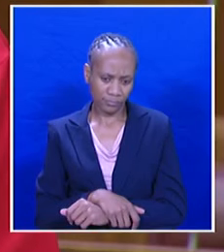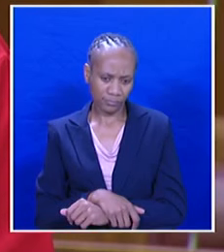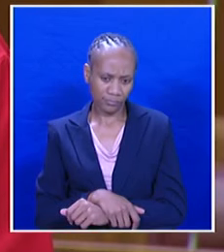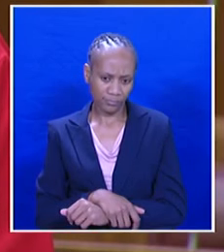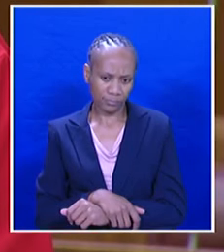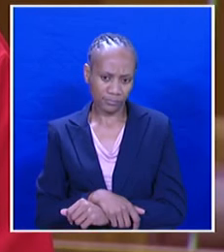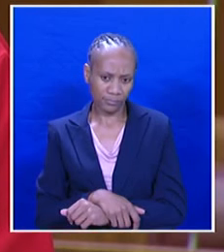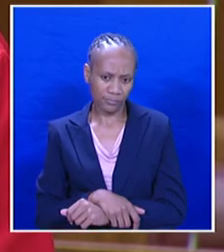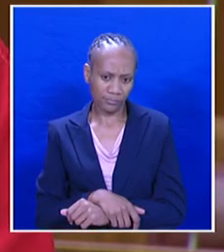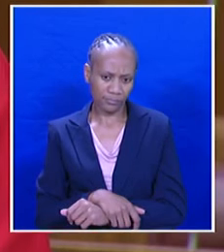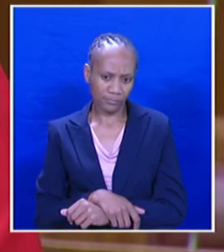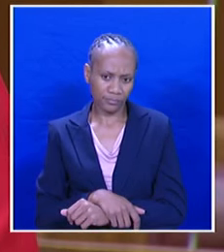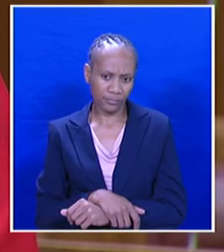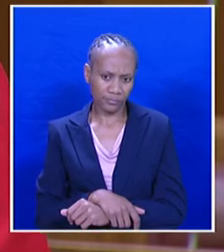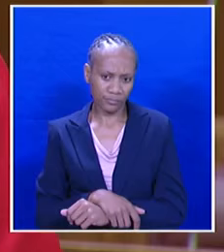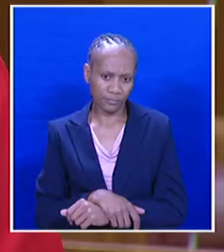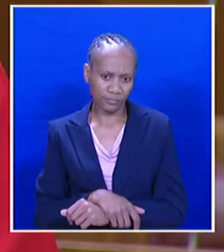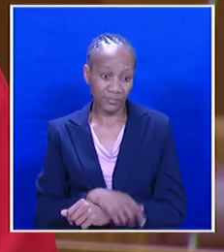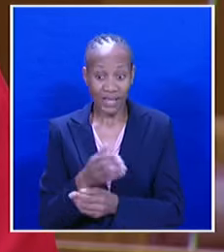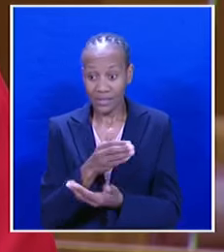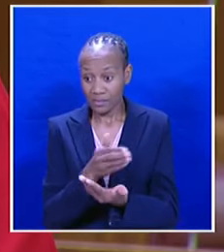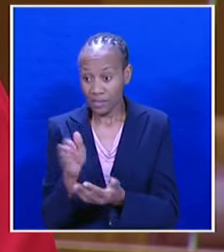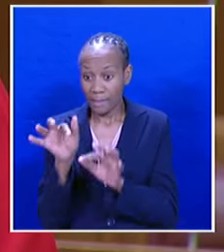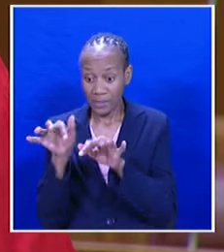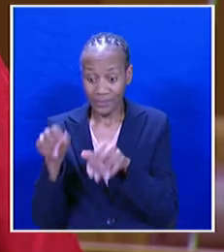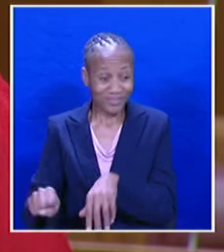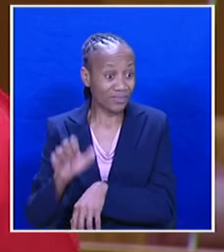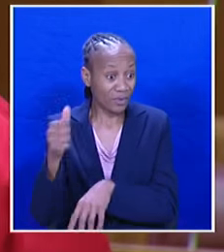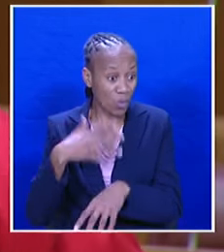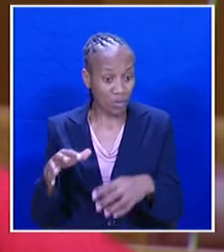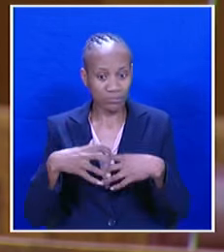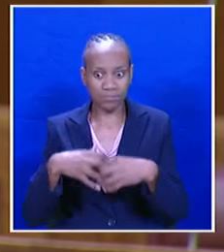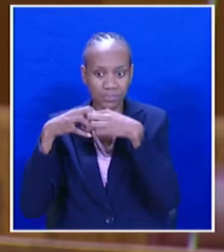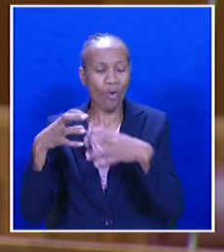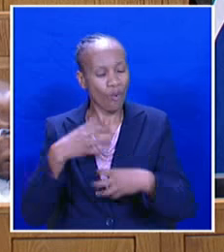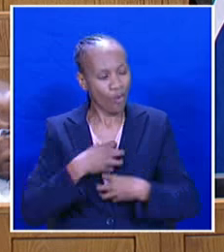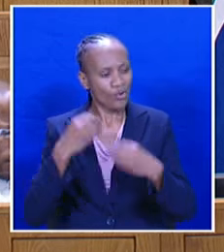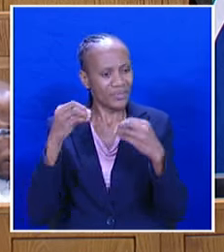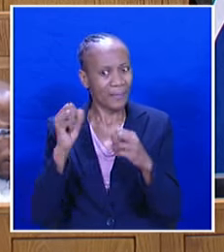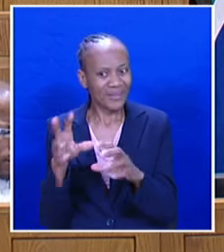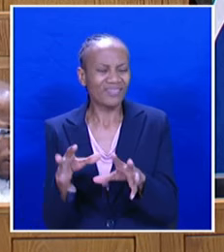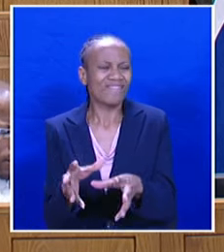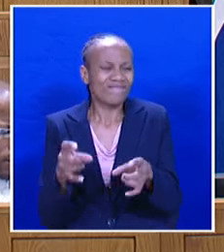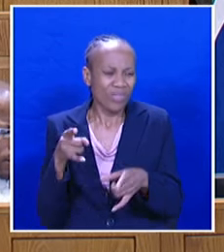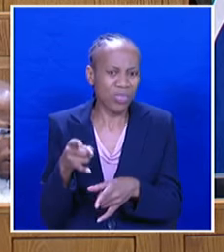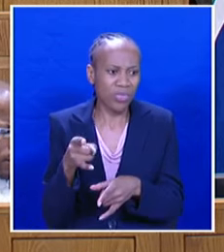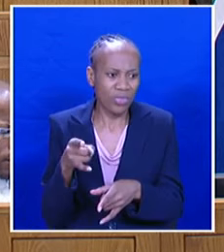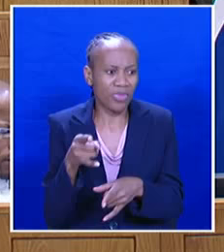na van'wamabindzu va laha tikweni ra Afrika-Dzonga ke? Inkomu. Yeah, you can see, Deputy President.